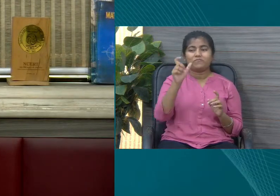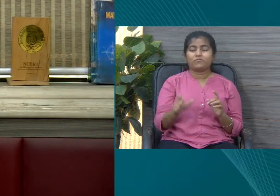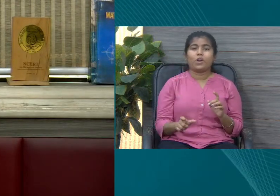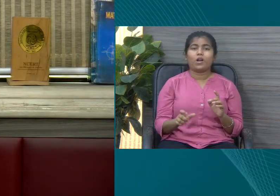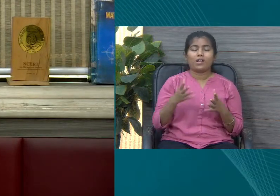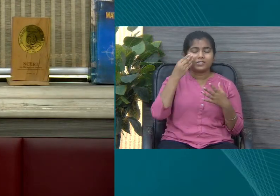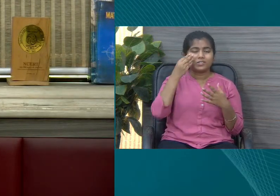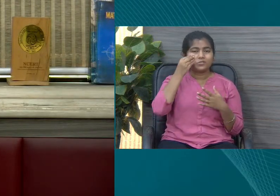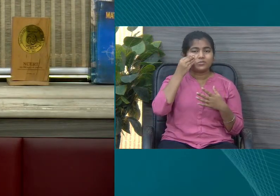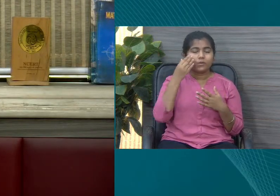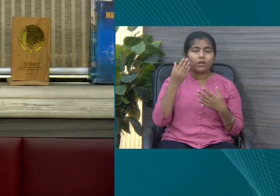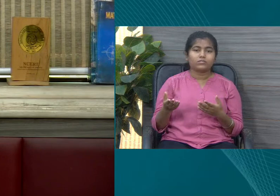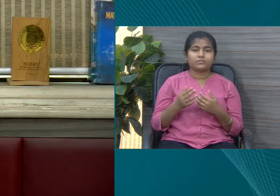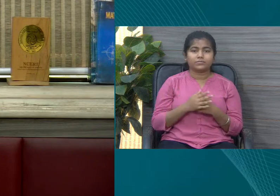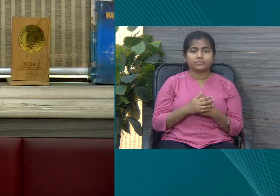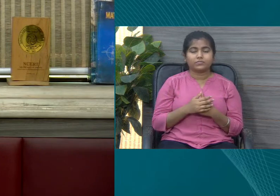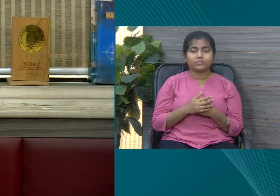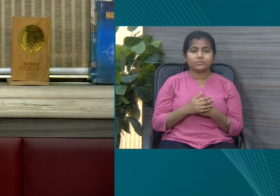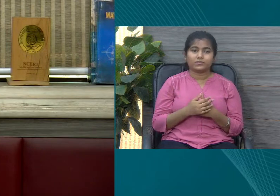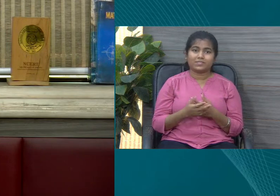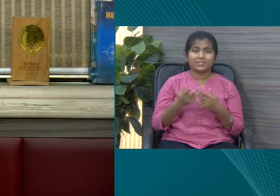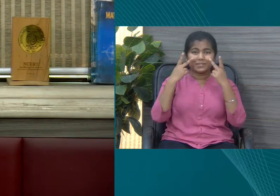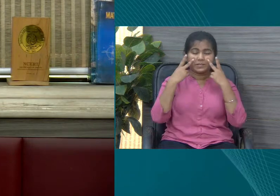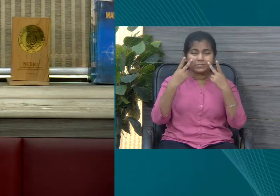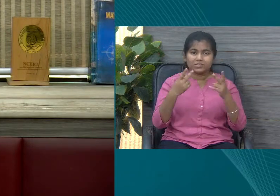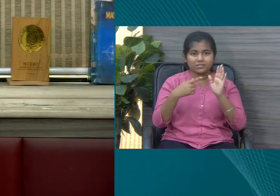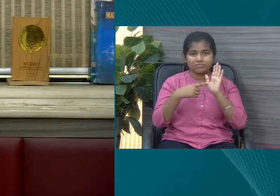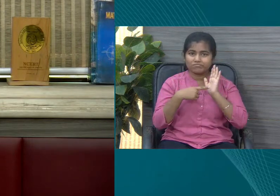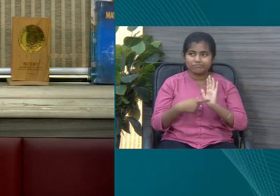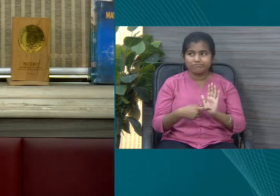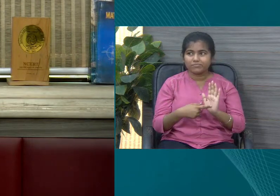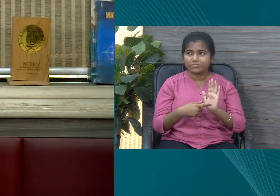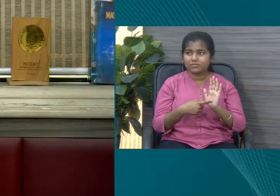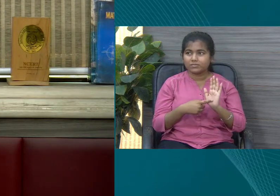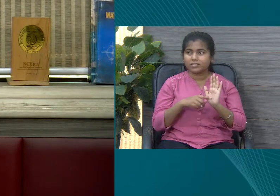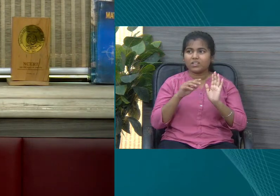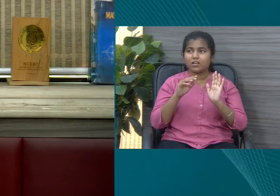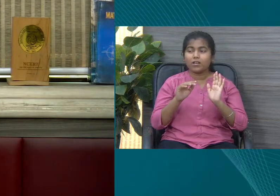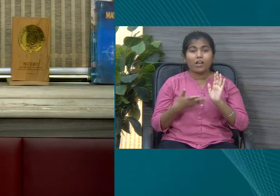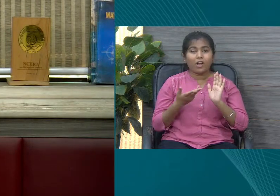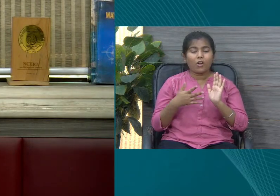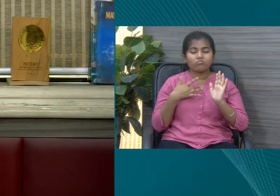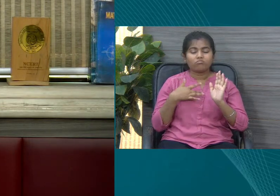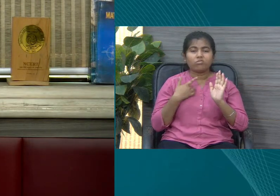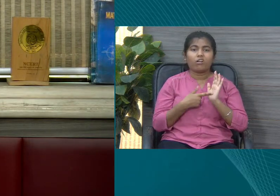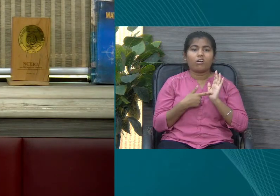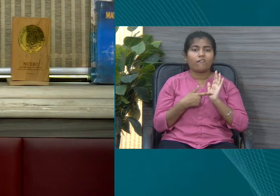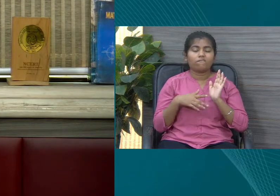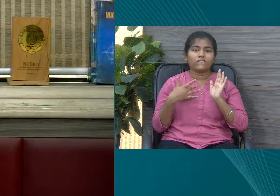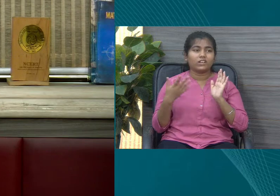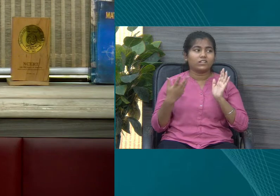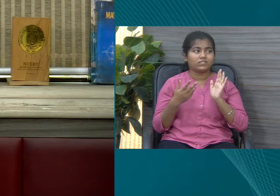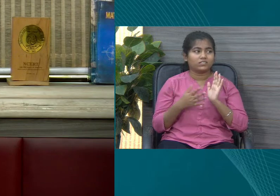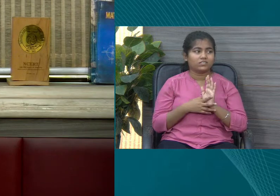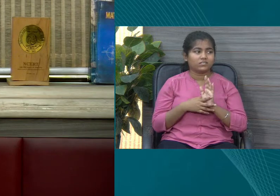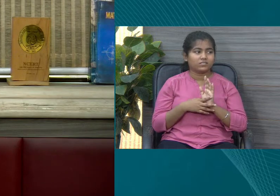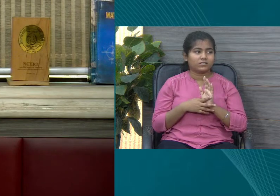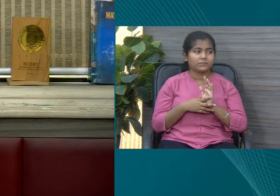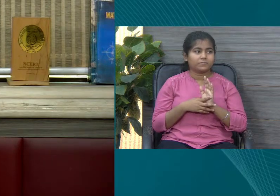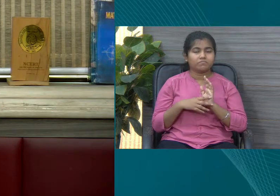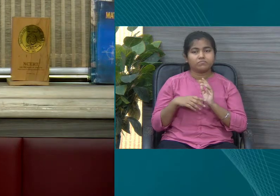there. And over here, you can see how he might have been feeling. Yeah, I can